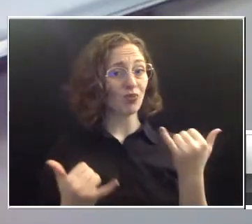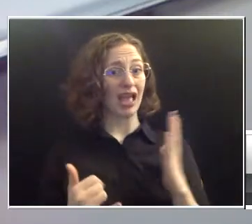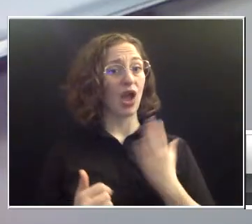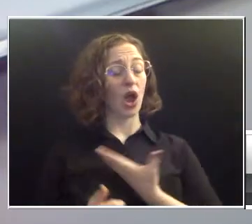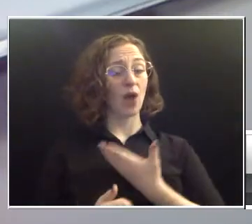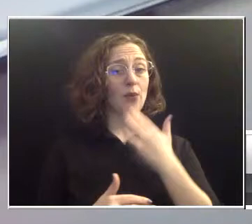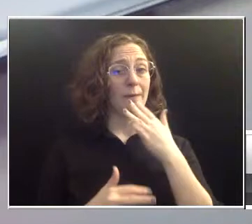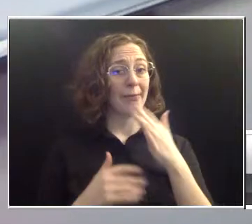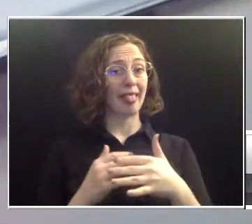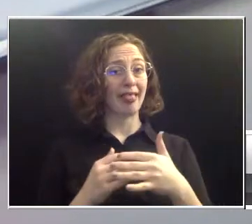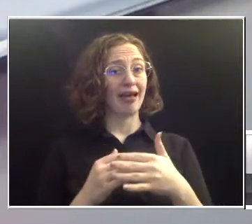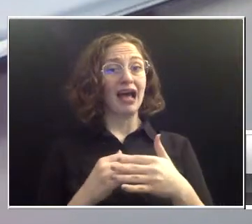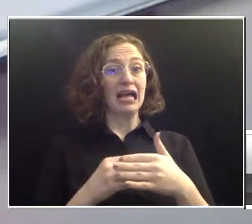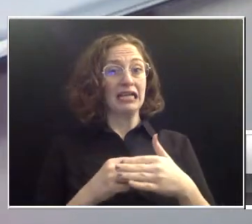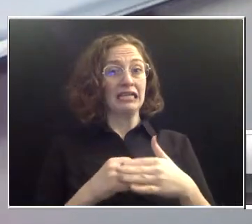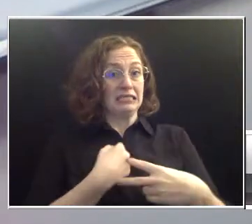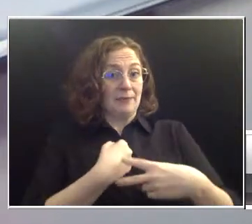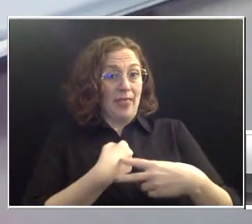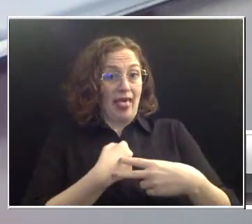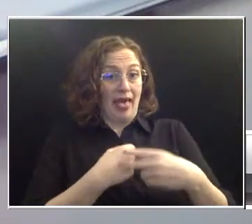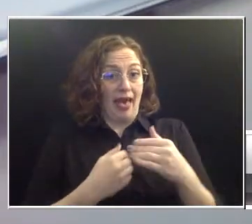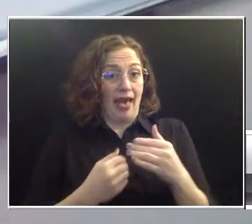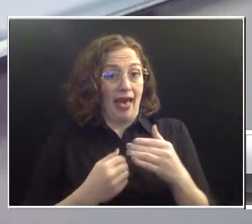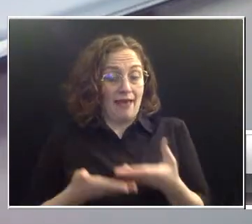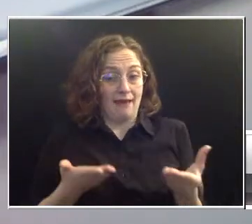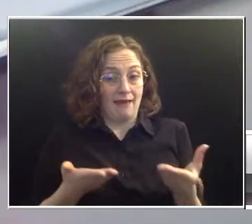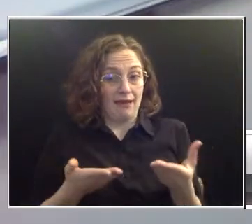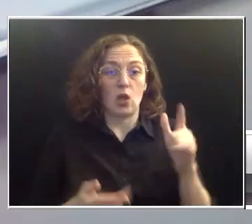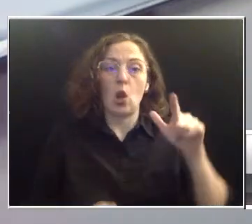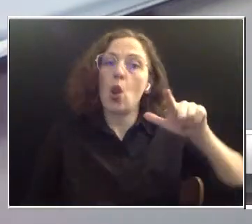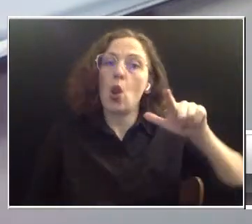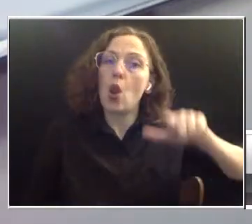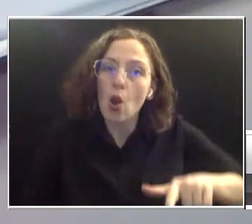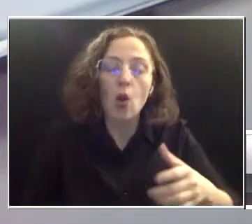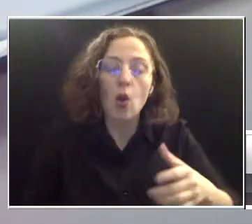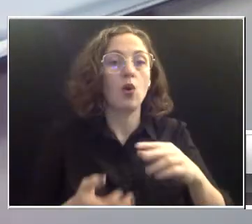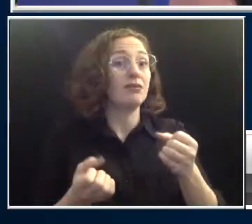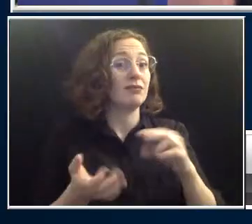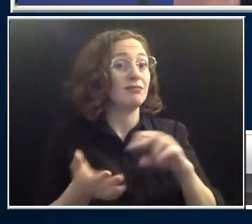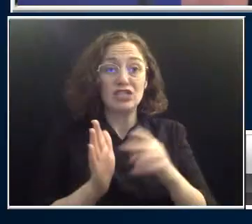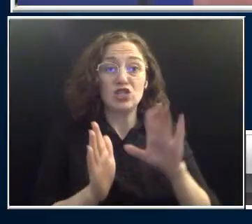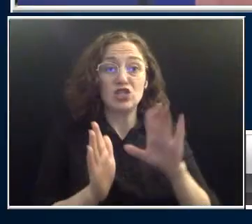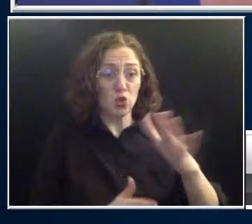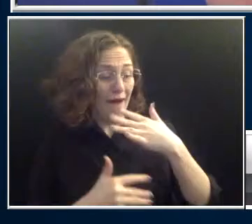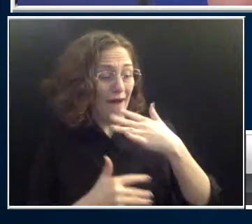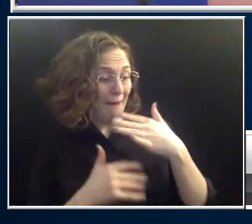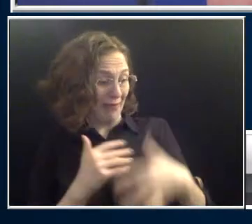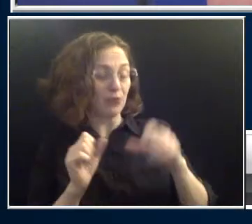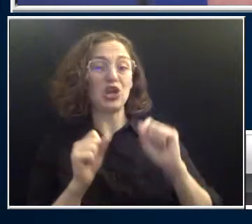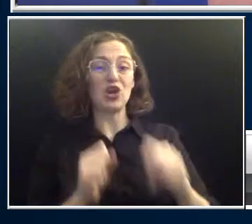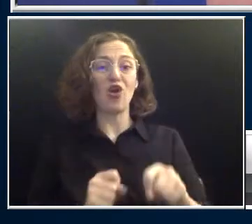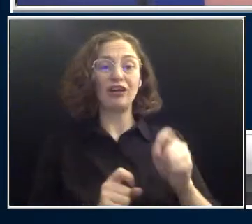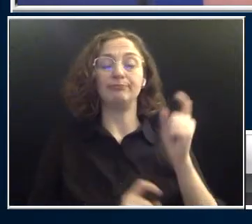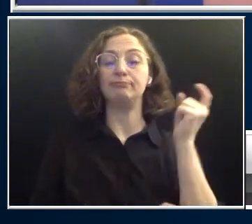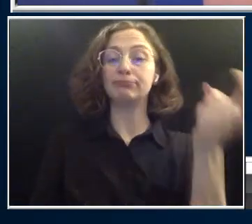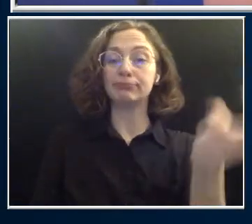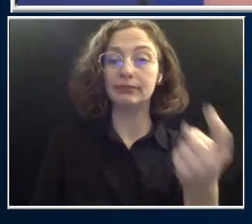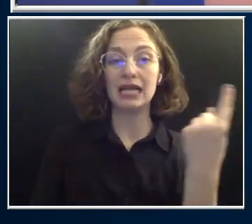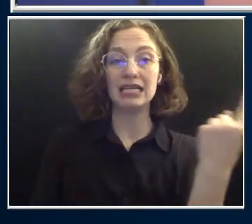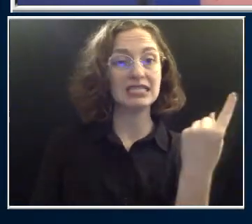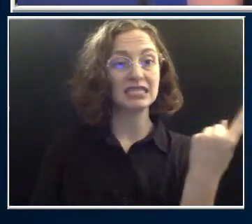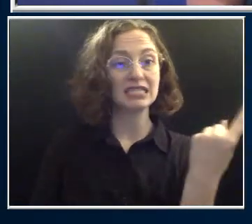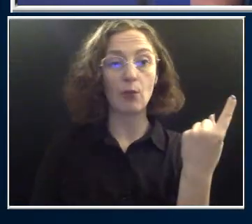donation could actually be in a patient's arm within 24 hours. All right, walk in, donate blood, have snacks. Sounds pretty